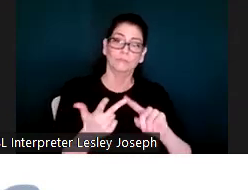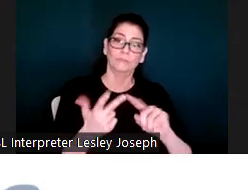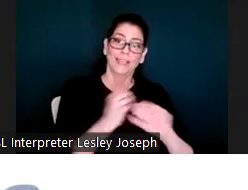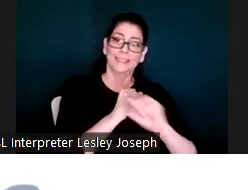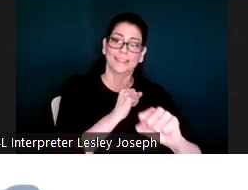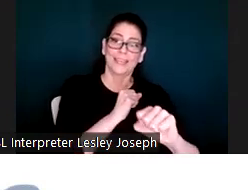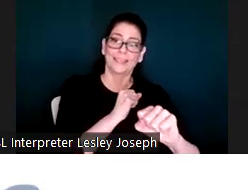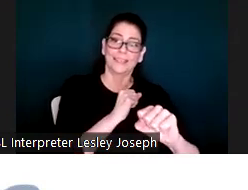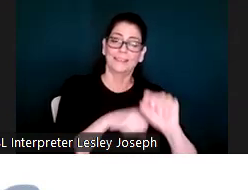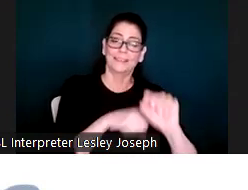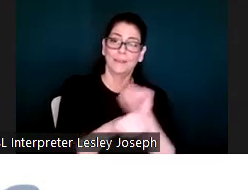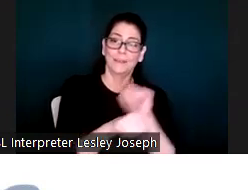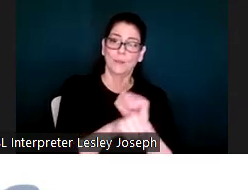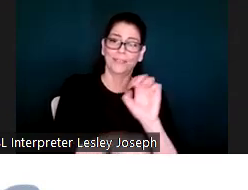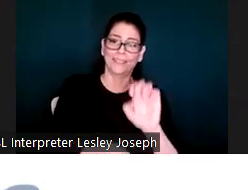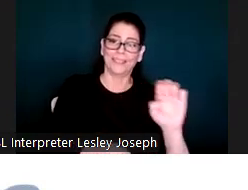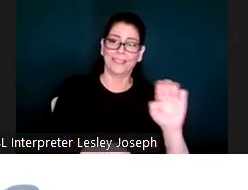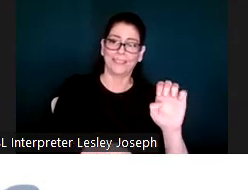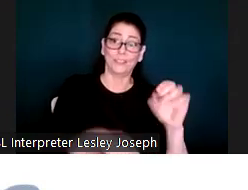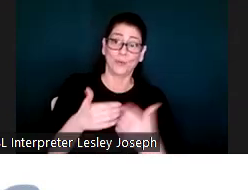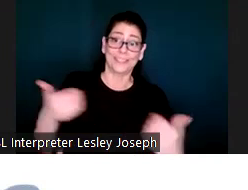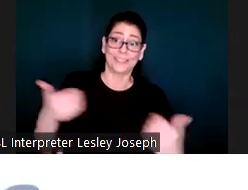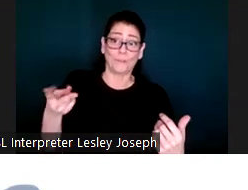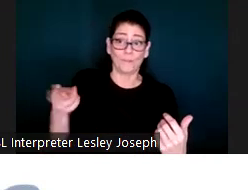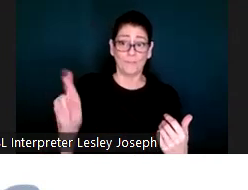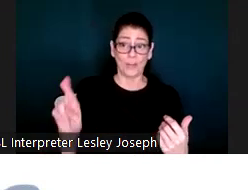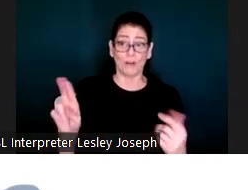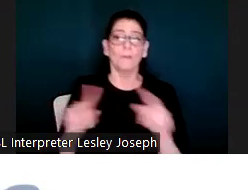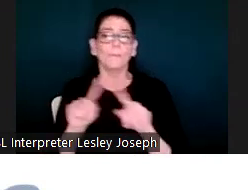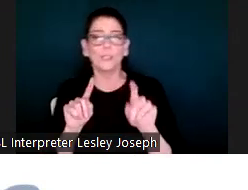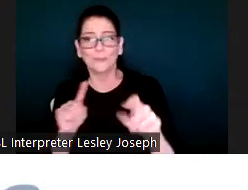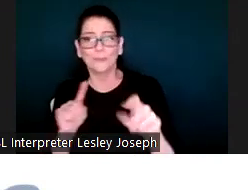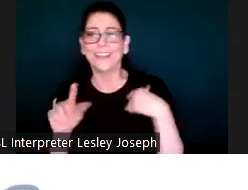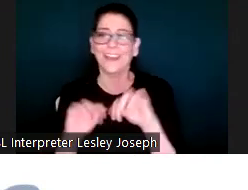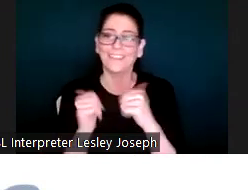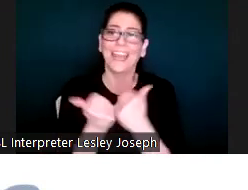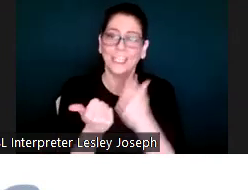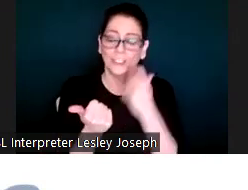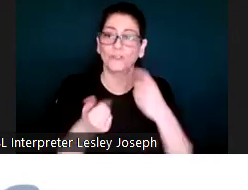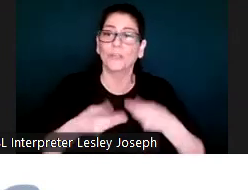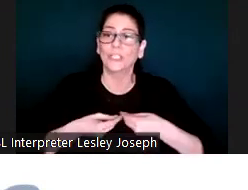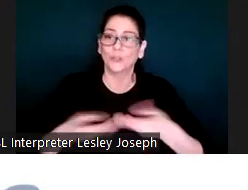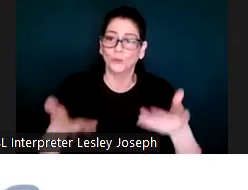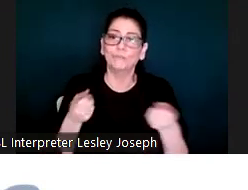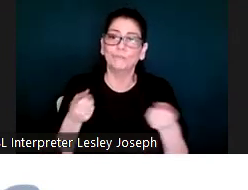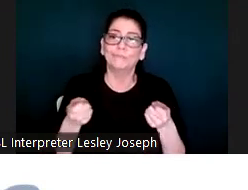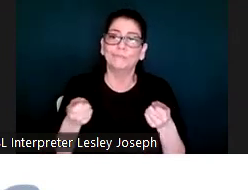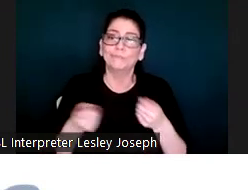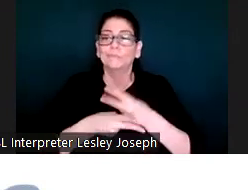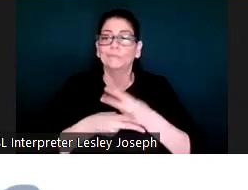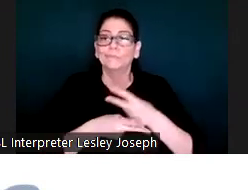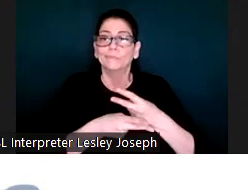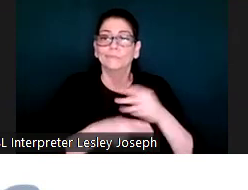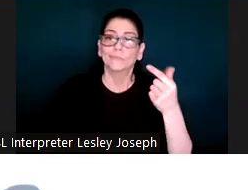is actually separate from our VR program. But of course, you have to have an agency to administer the grants. And because